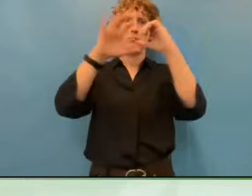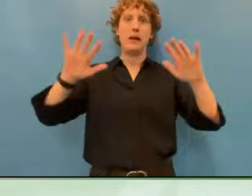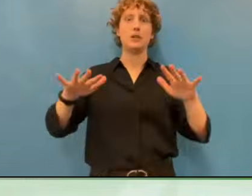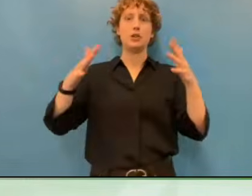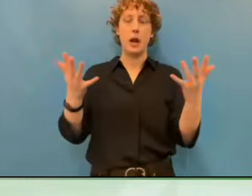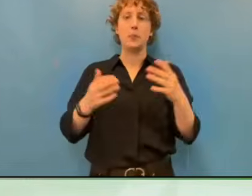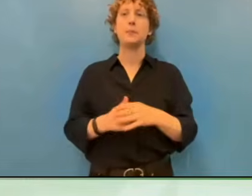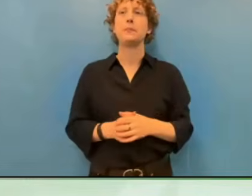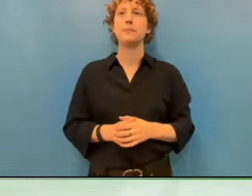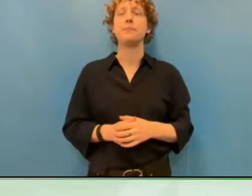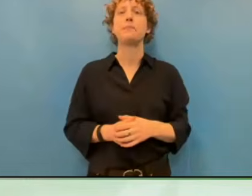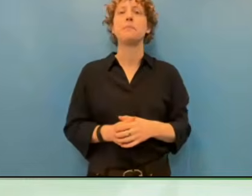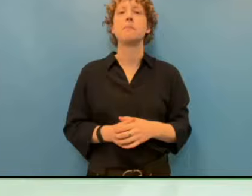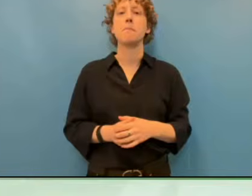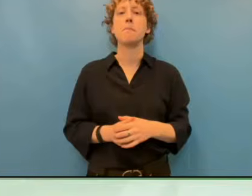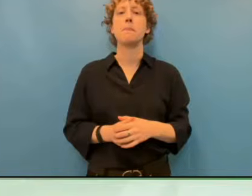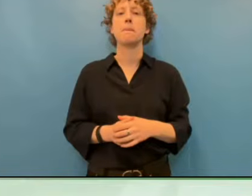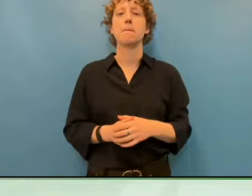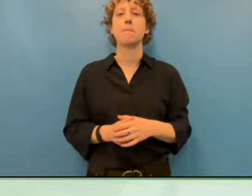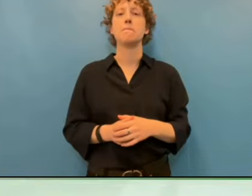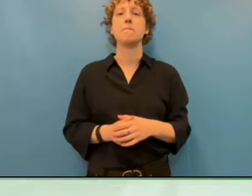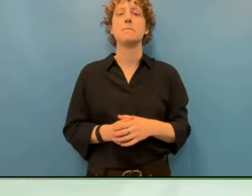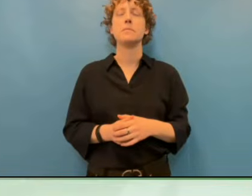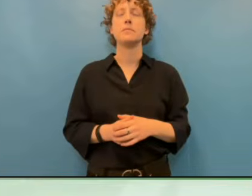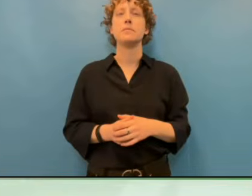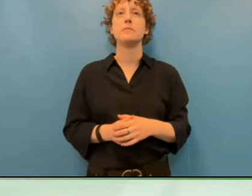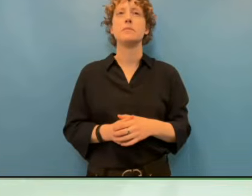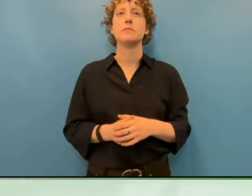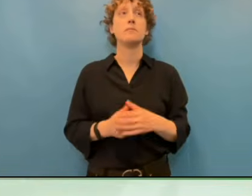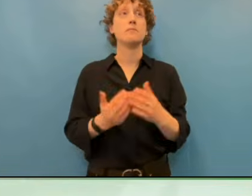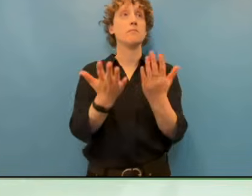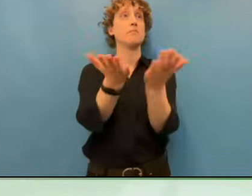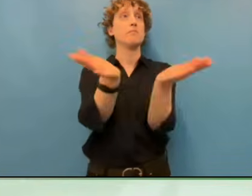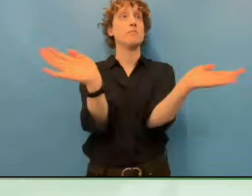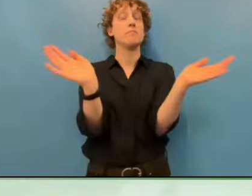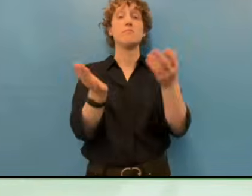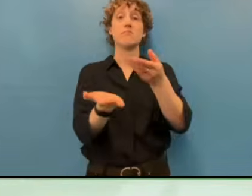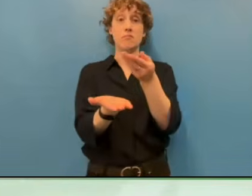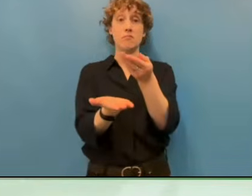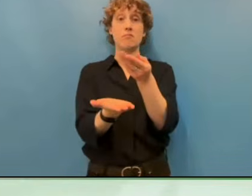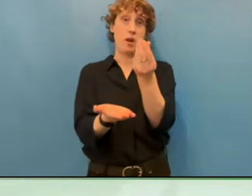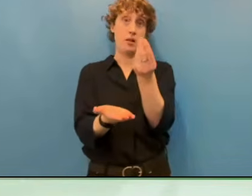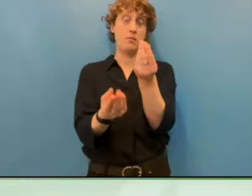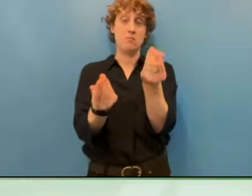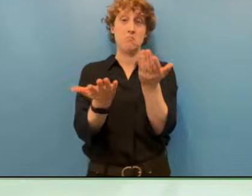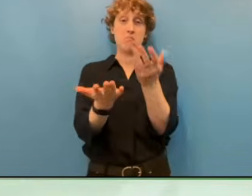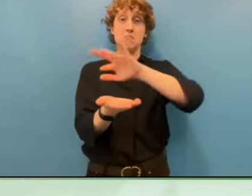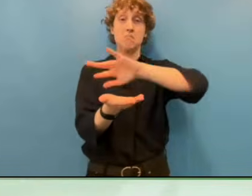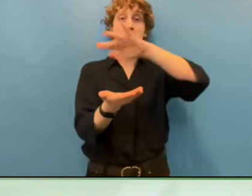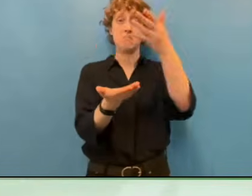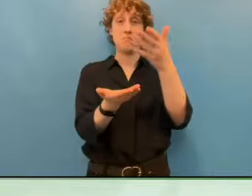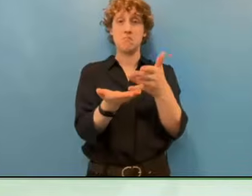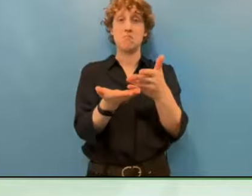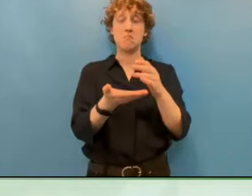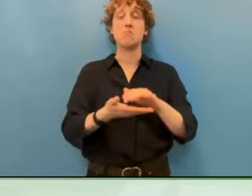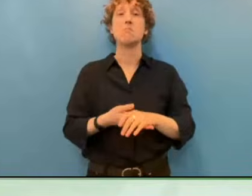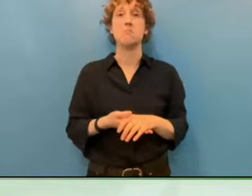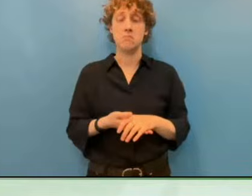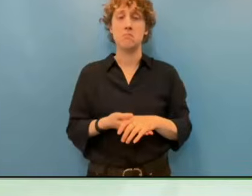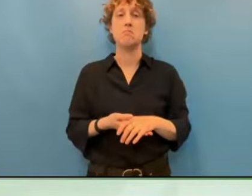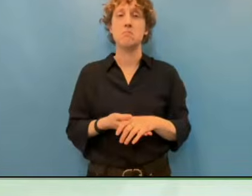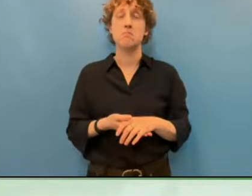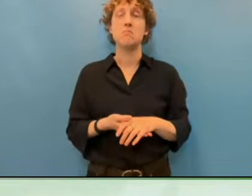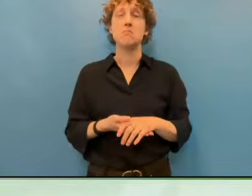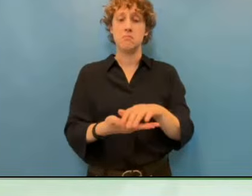money is well positioned as a baseline, as an absolute certainty that if